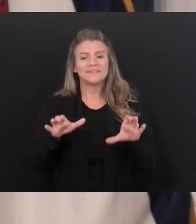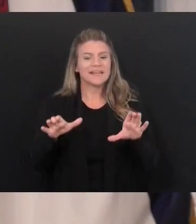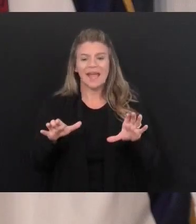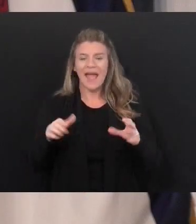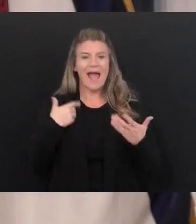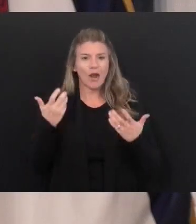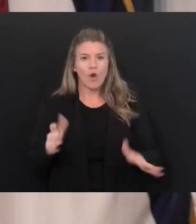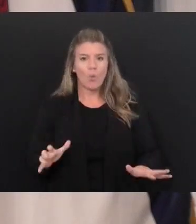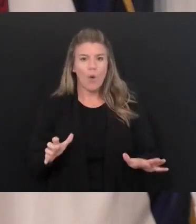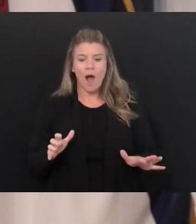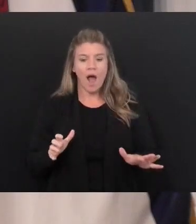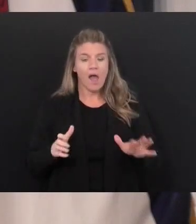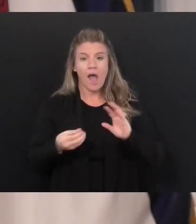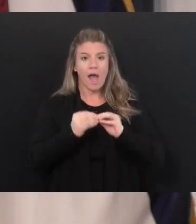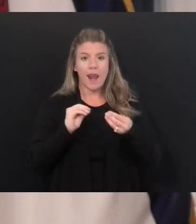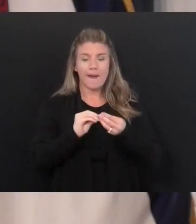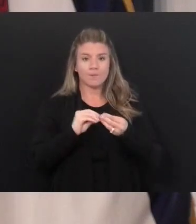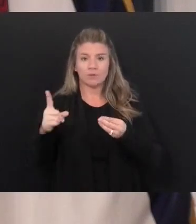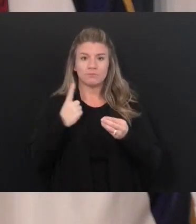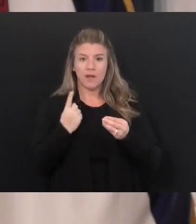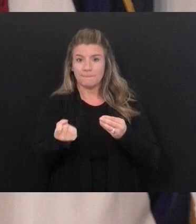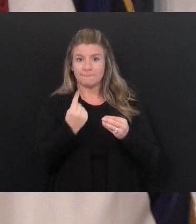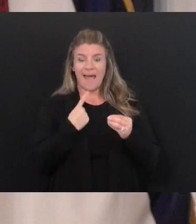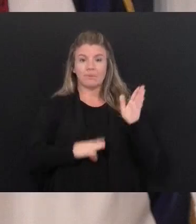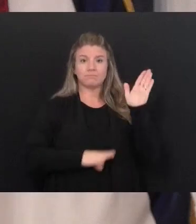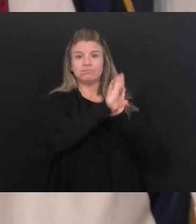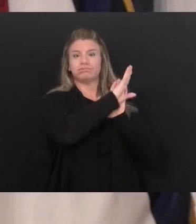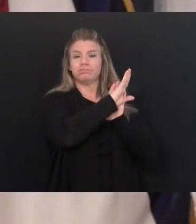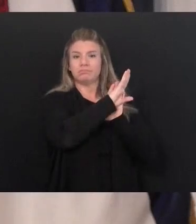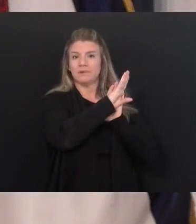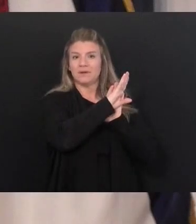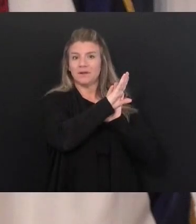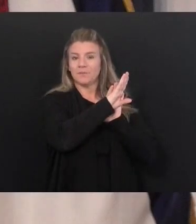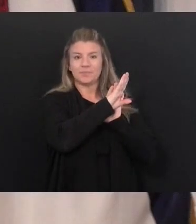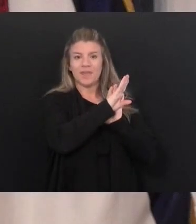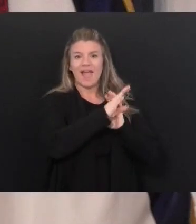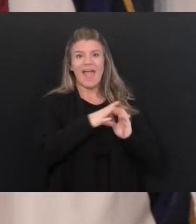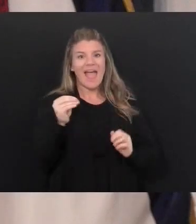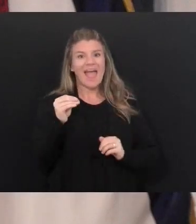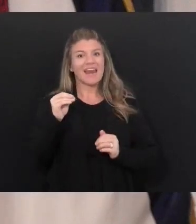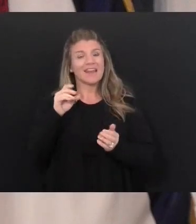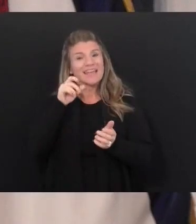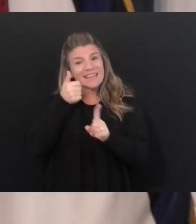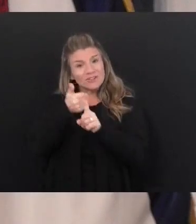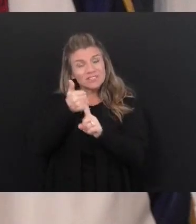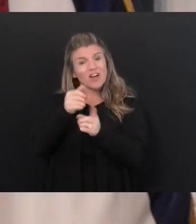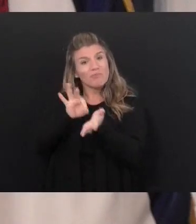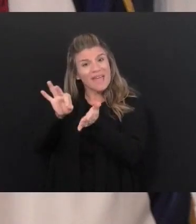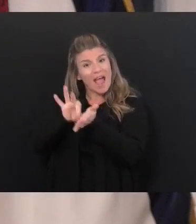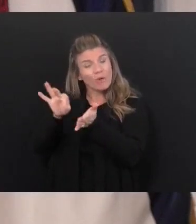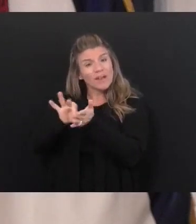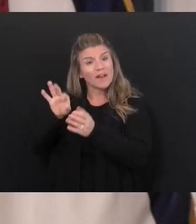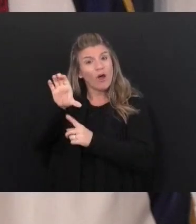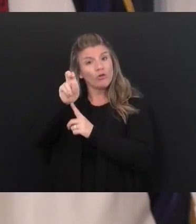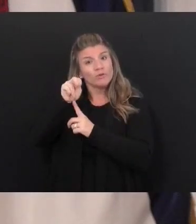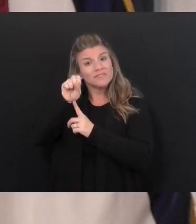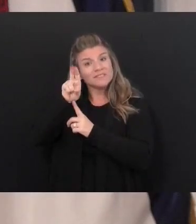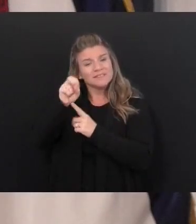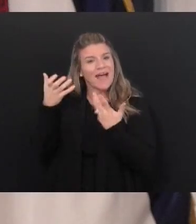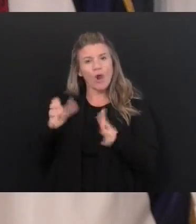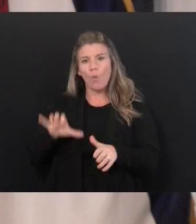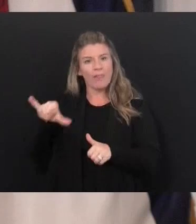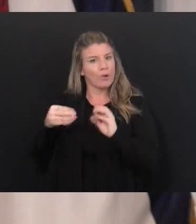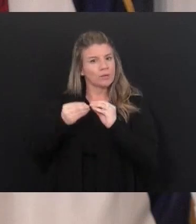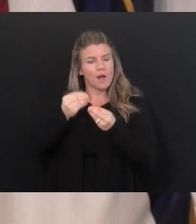number like 4.5 or 64.8 on our census. Come on, West Virginia, let's go. Just